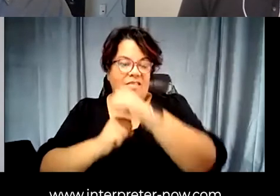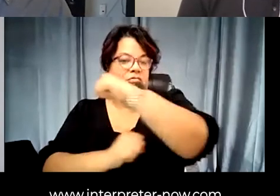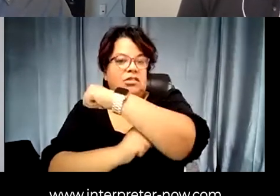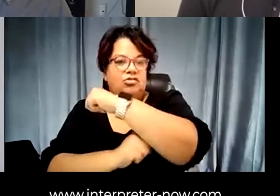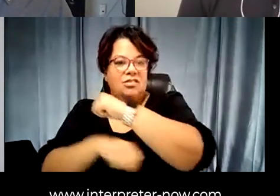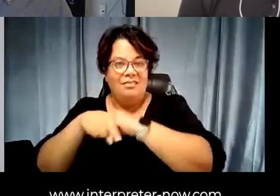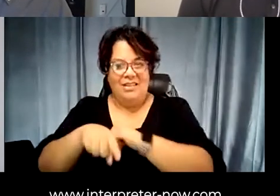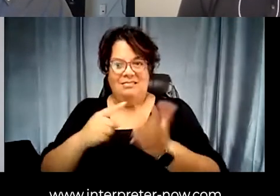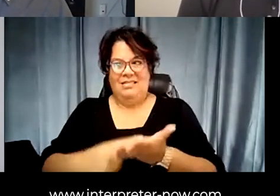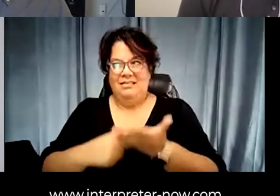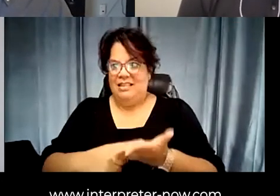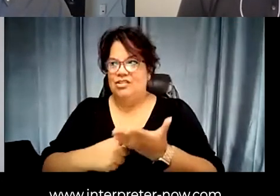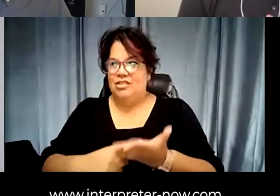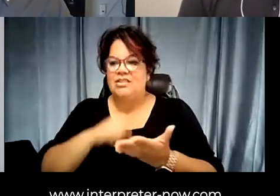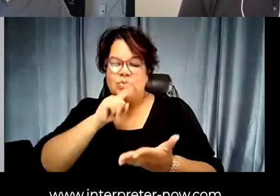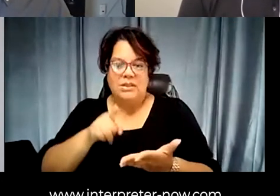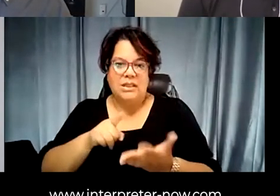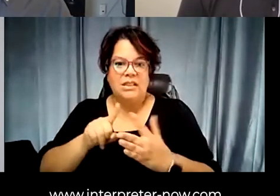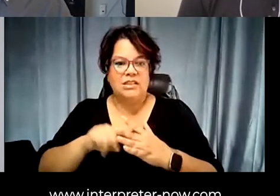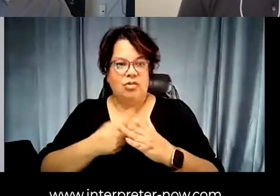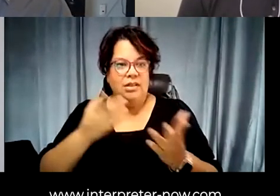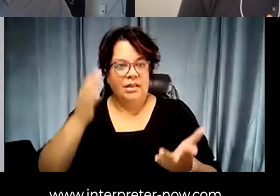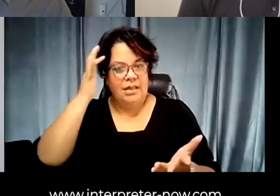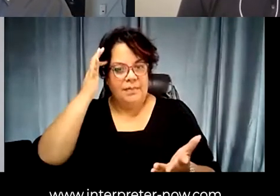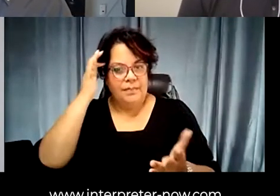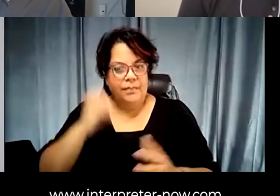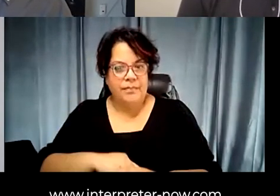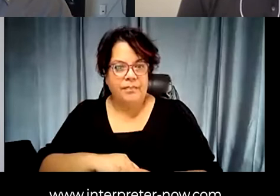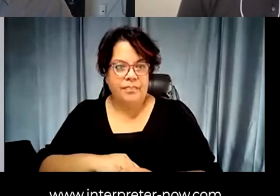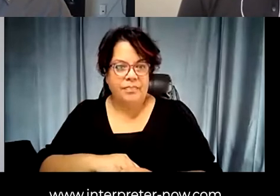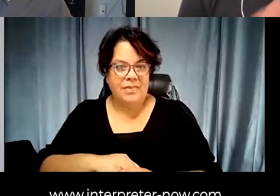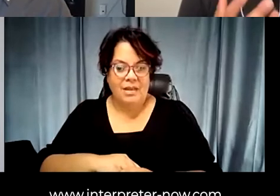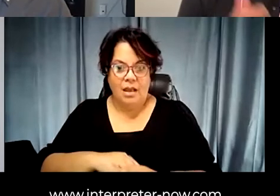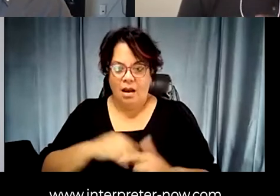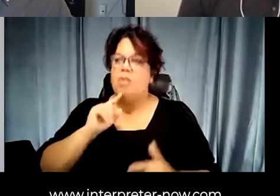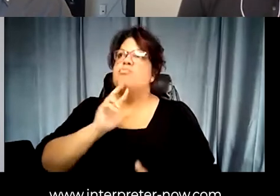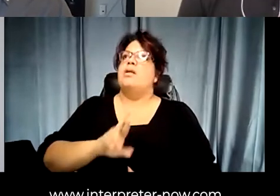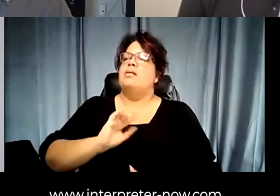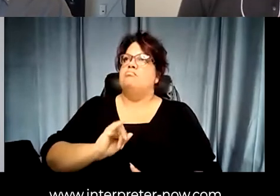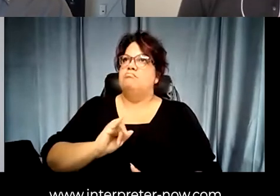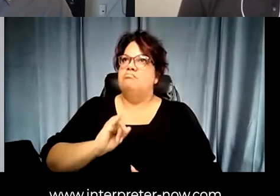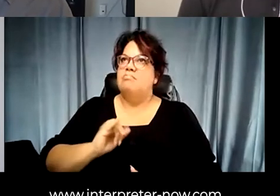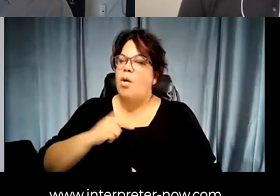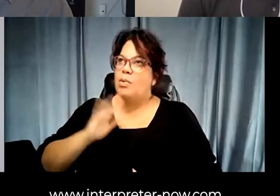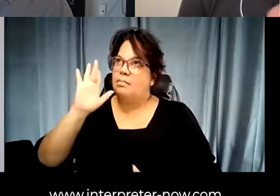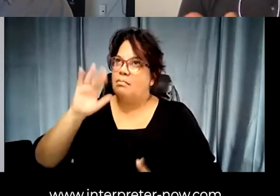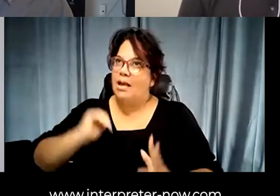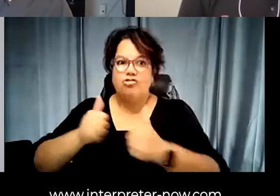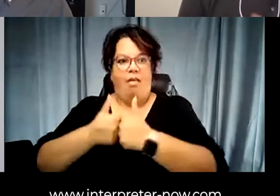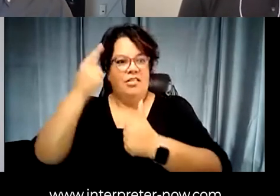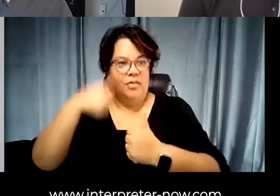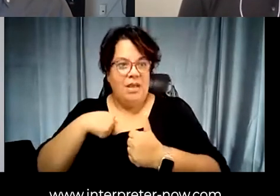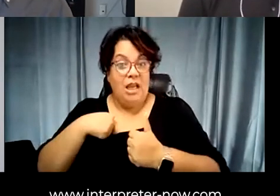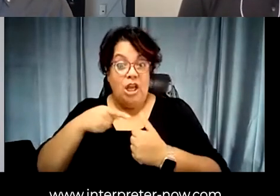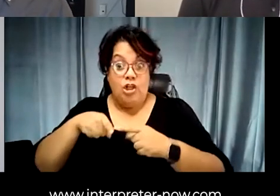that, like, for me, it just was realizing that that was that I had that issue or I had that challenge. And during the